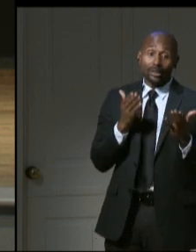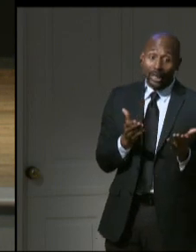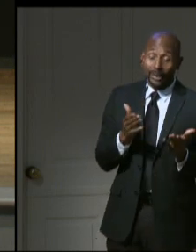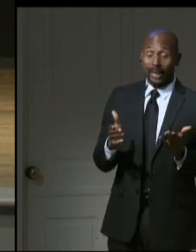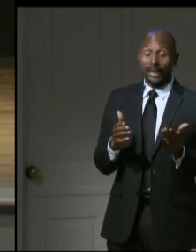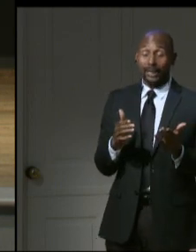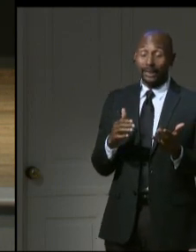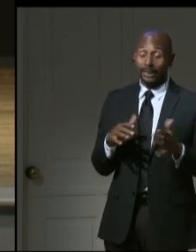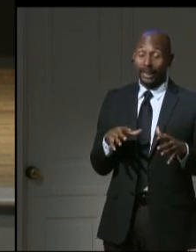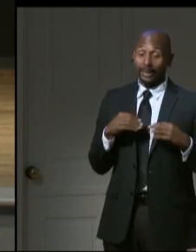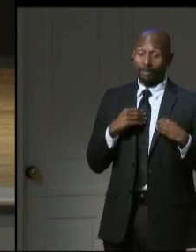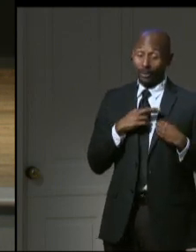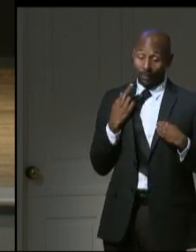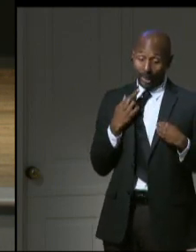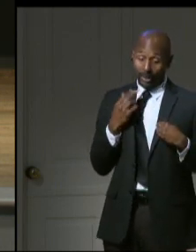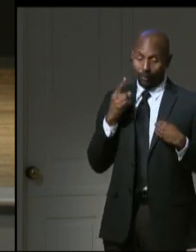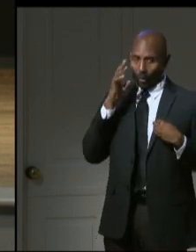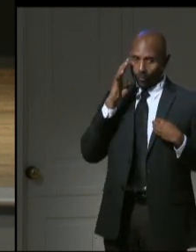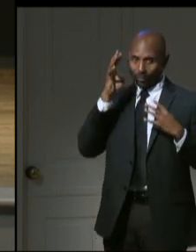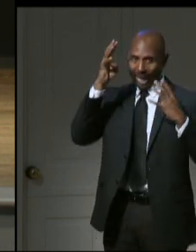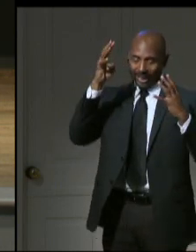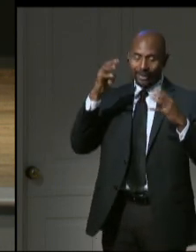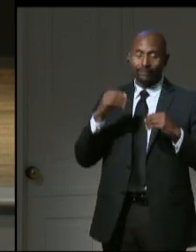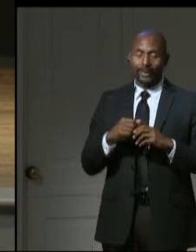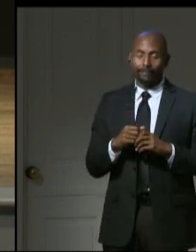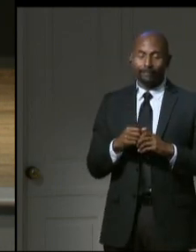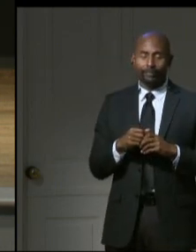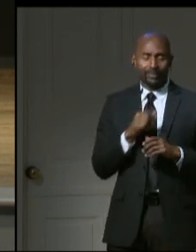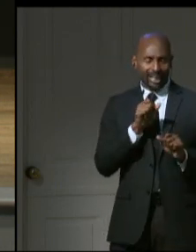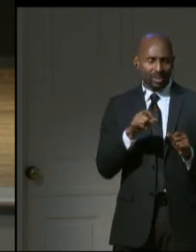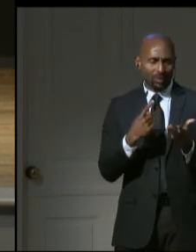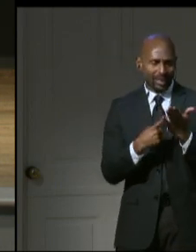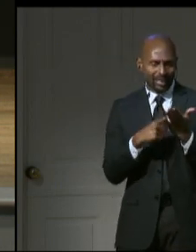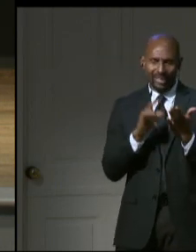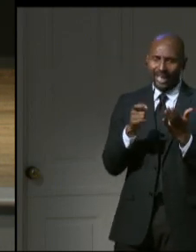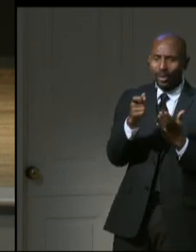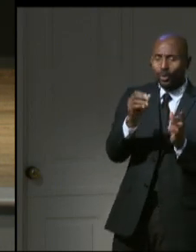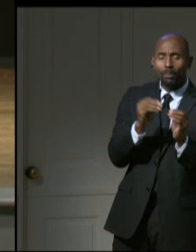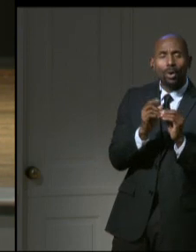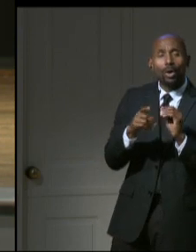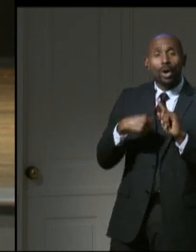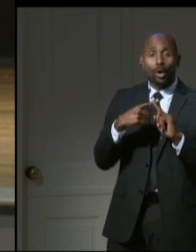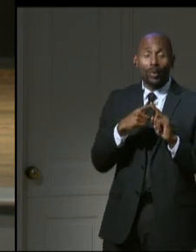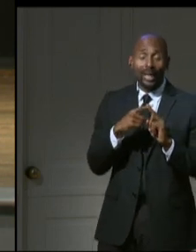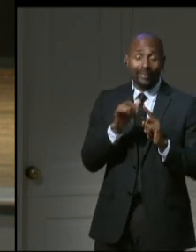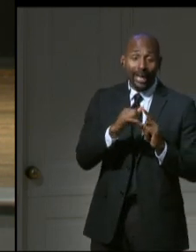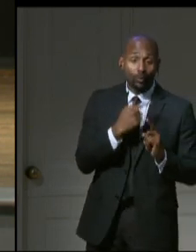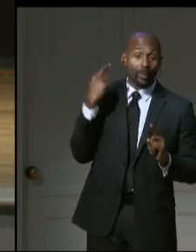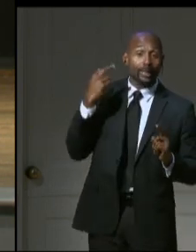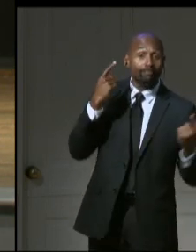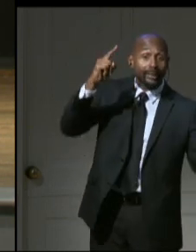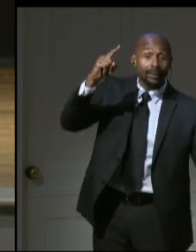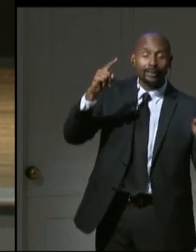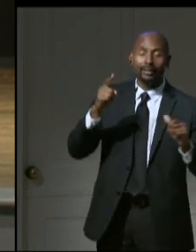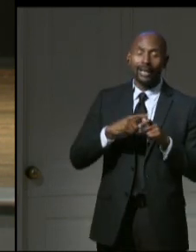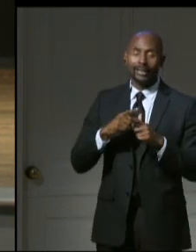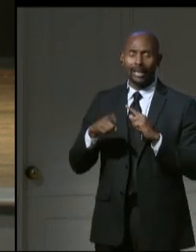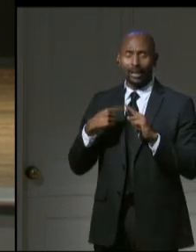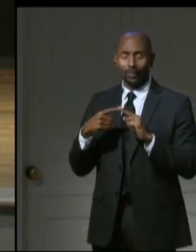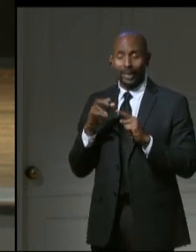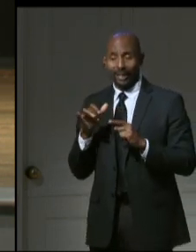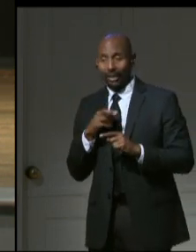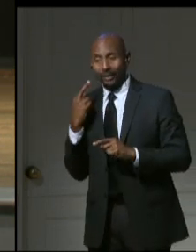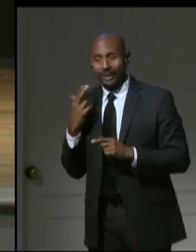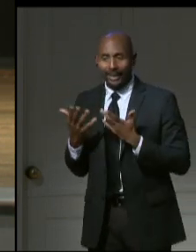You have to take risks to be creative. And so could you talk a little bit about when those risks have been successful and maybe when they've been a little bit less successful